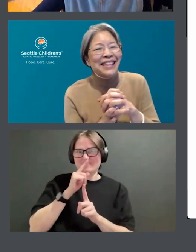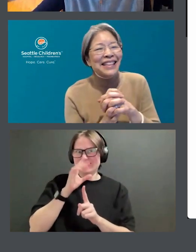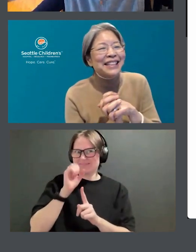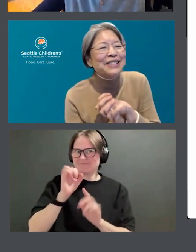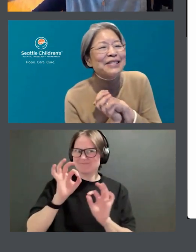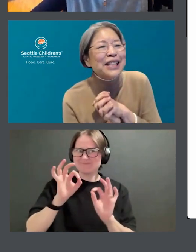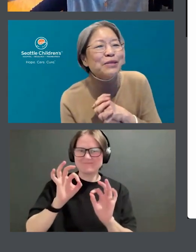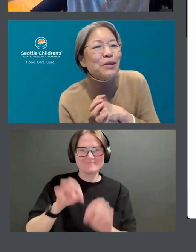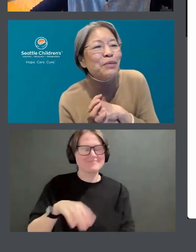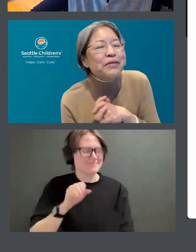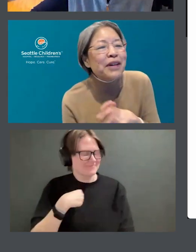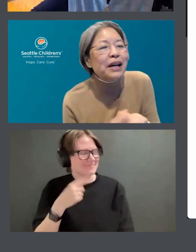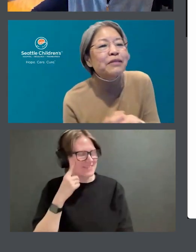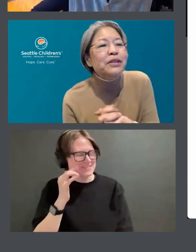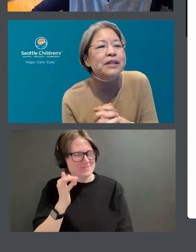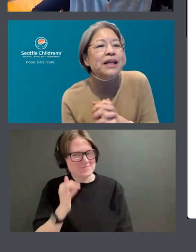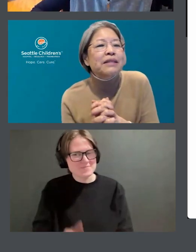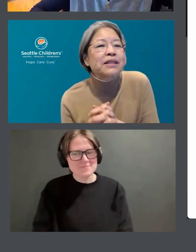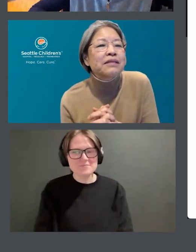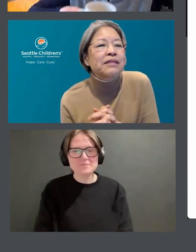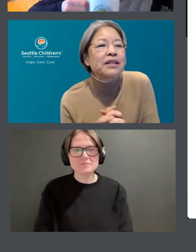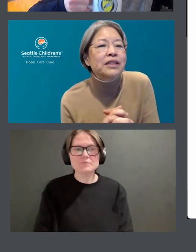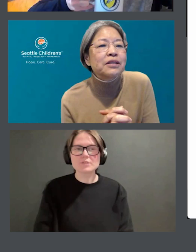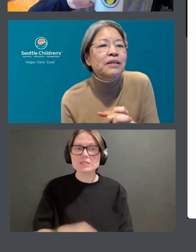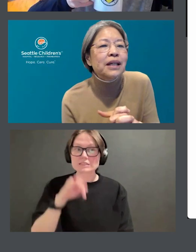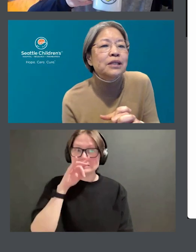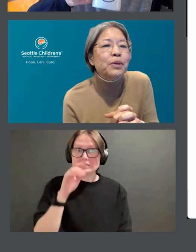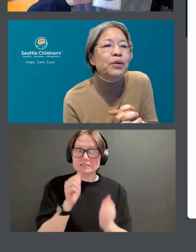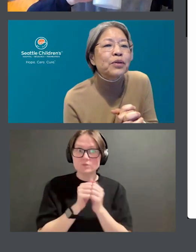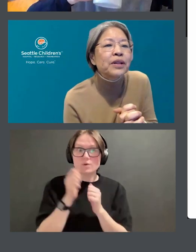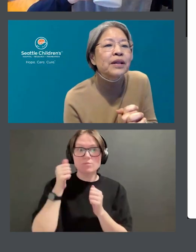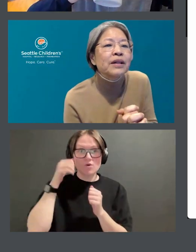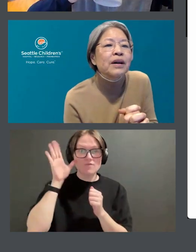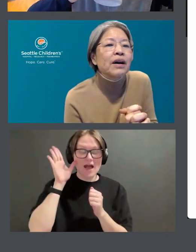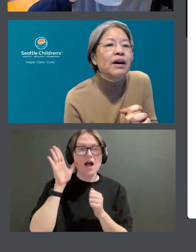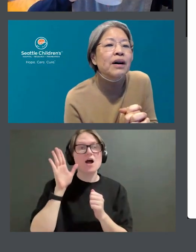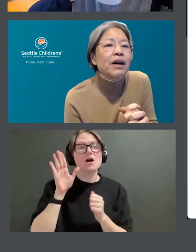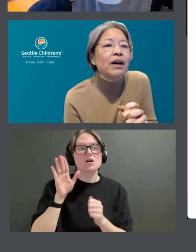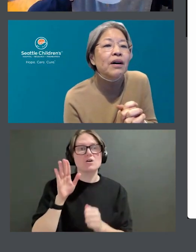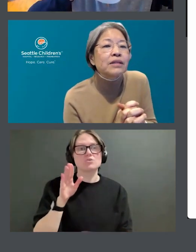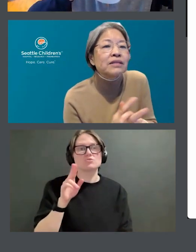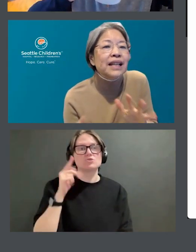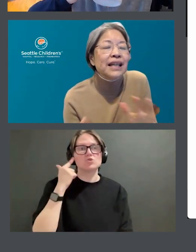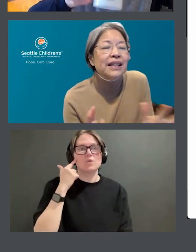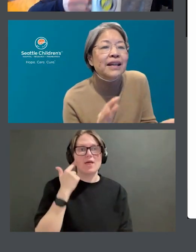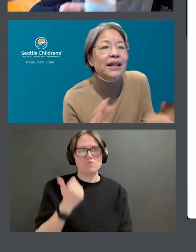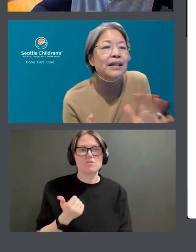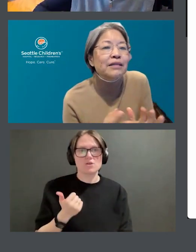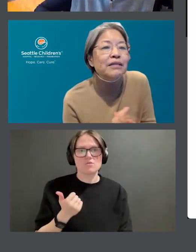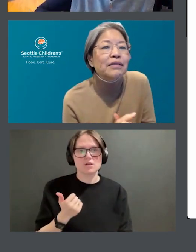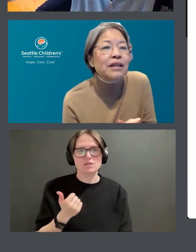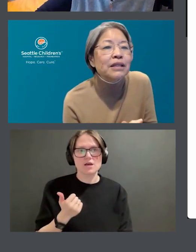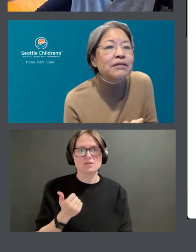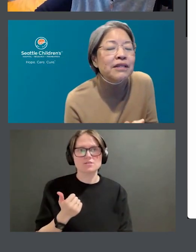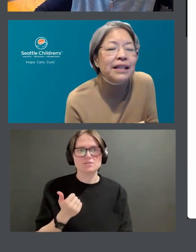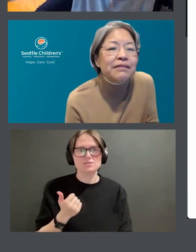So too. So, do kids with profound unilateral hearing loss utilize both